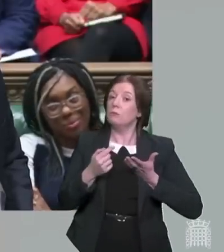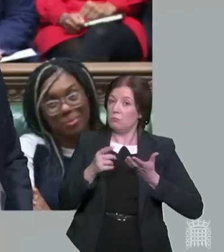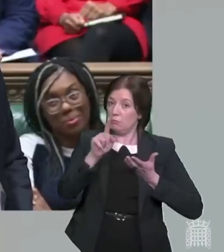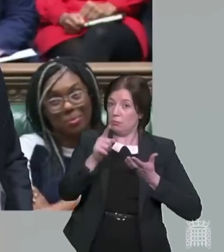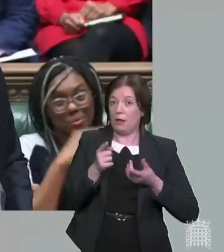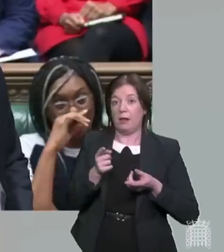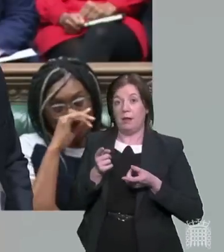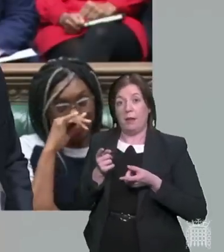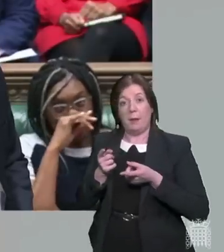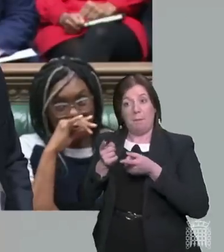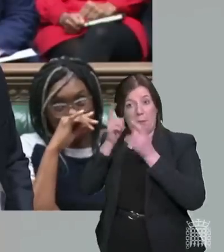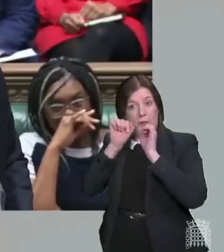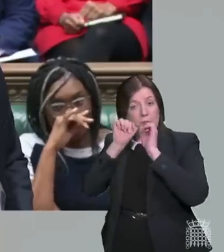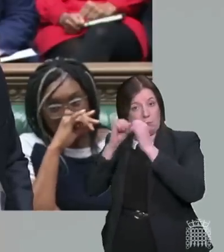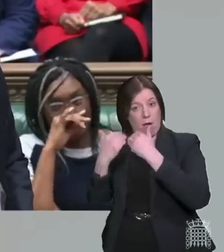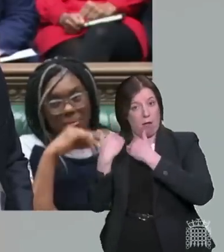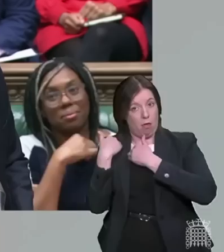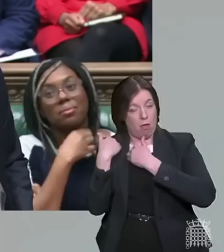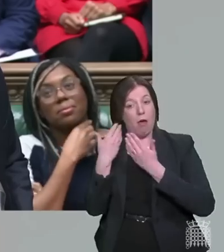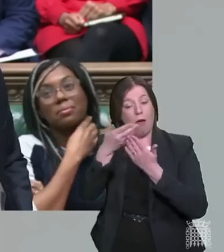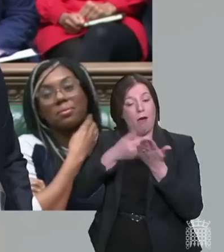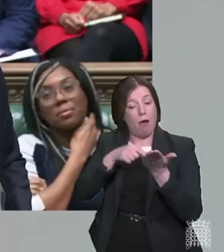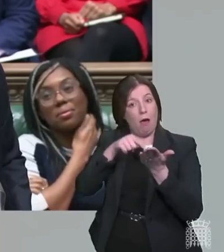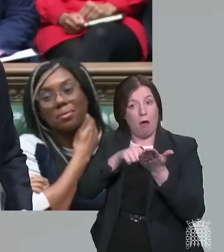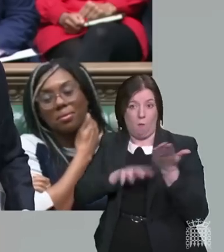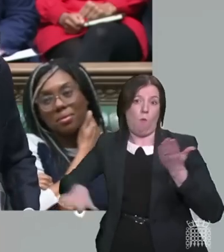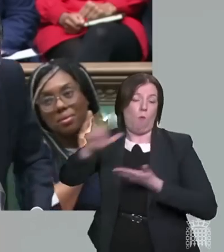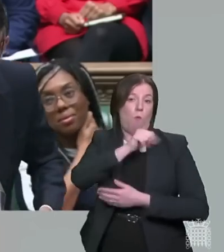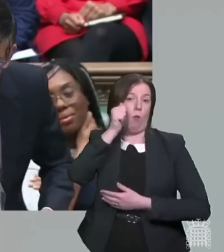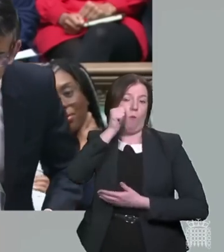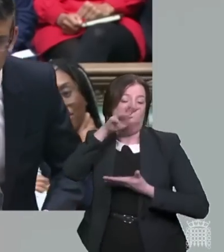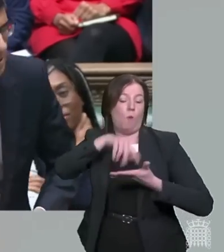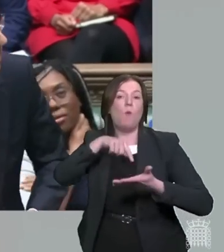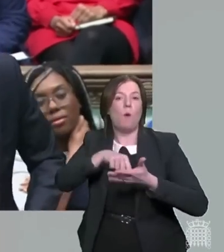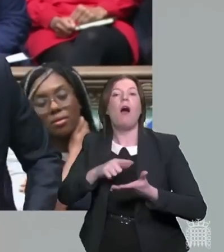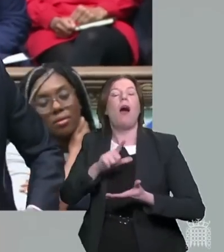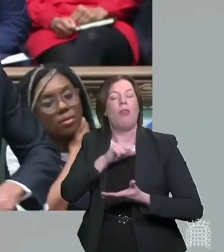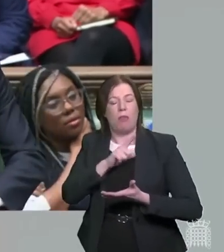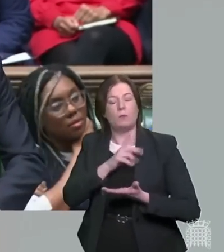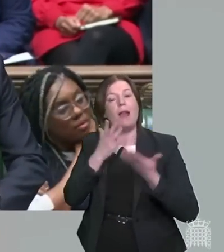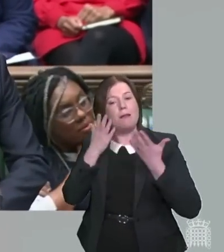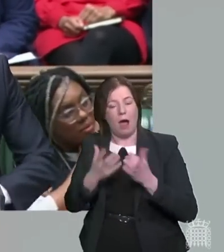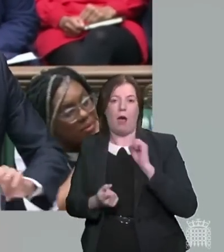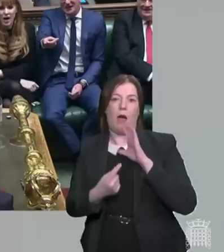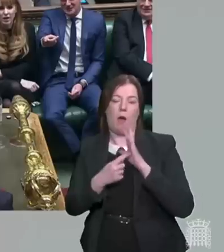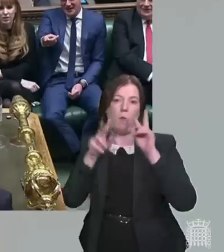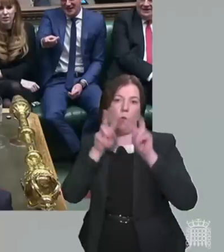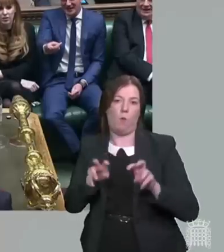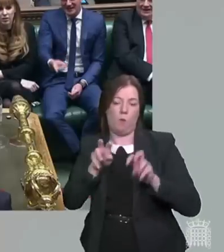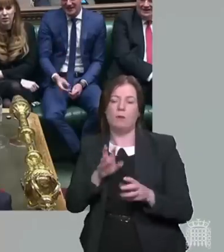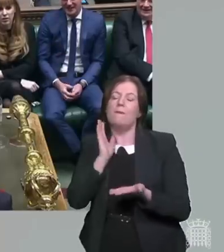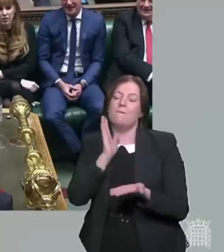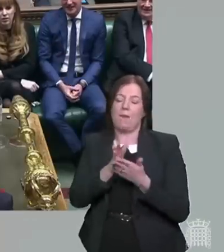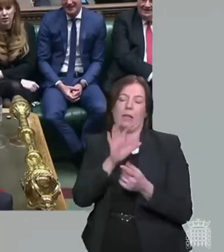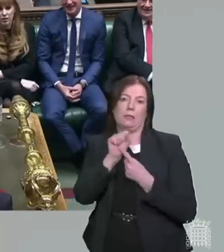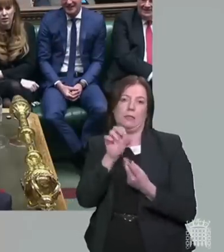by the Minister without portfolio, has entered the public domain, which is why it's right that we do establish the facts. And Mr. Speaker,